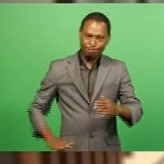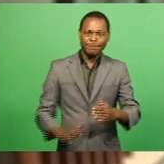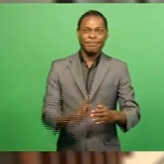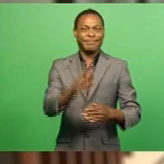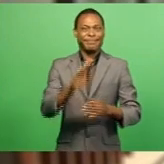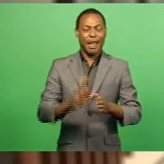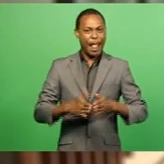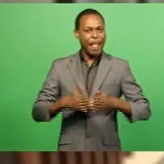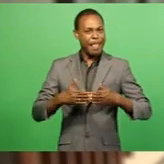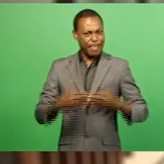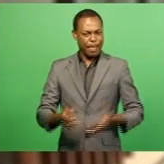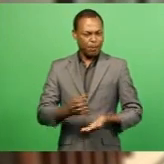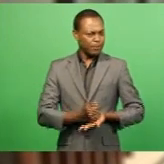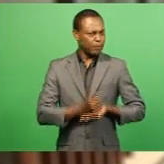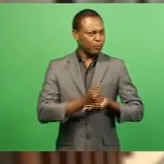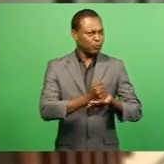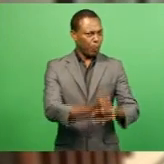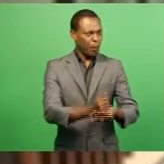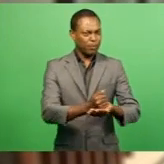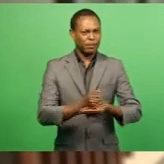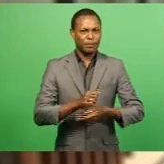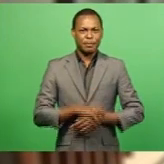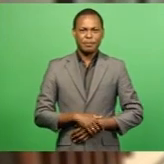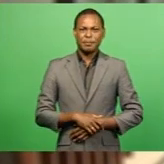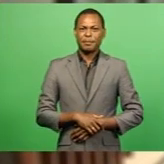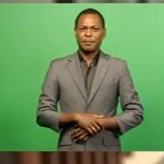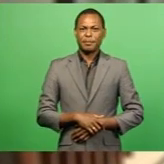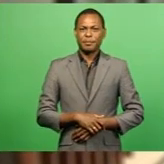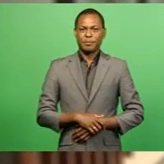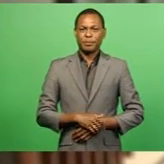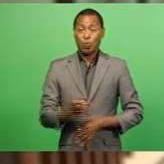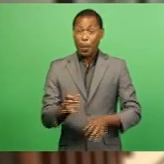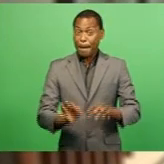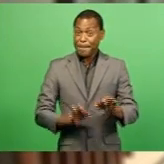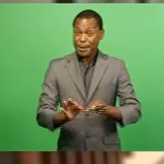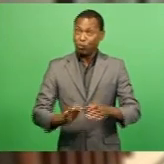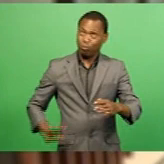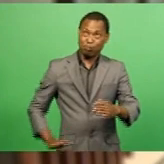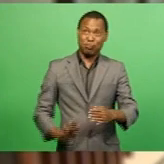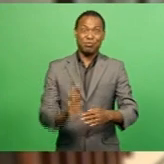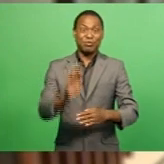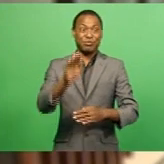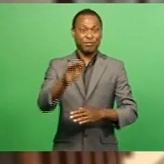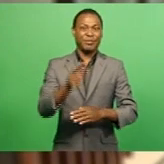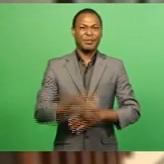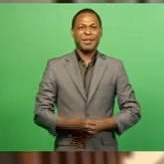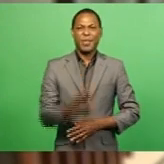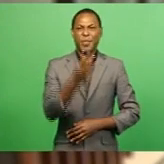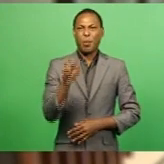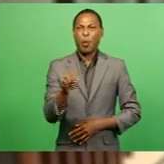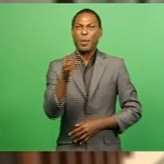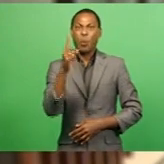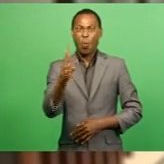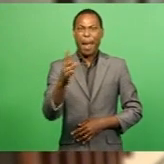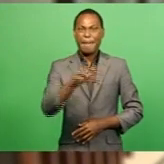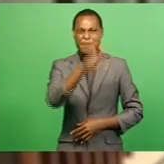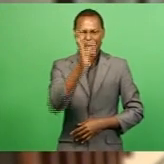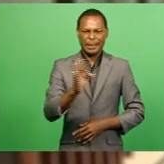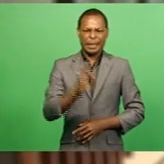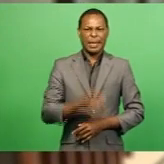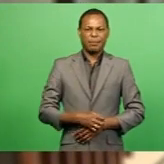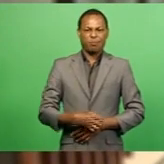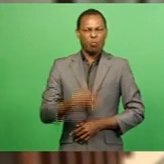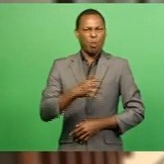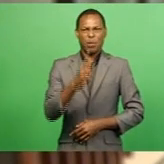treasury yields and falling stock markets. Treasury note climbed above 1.73%. It's their highest level in more than a